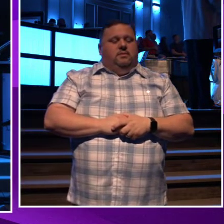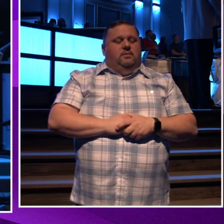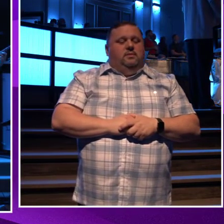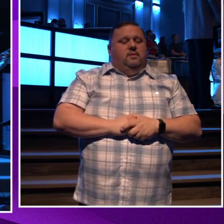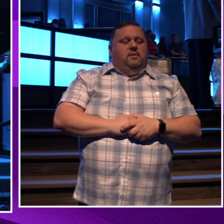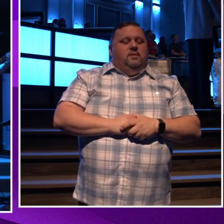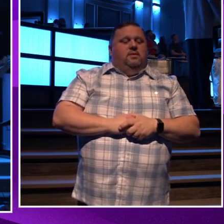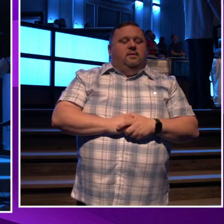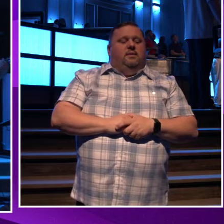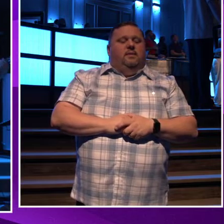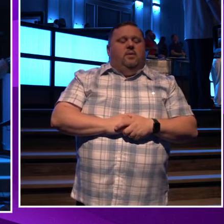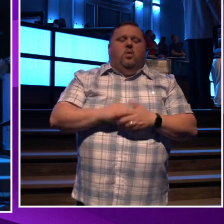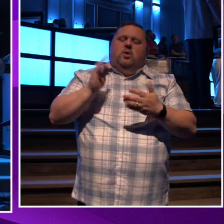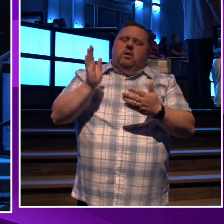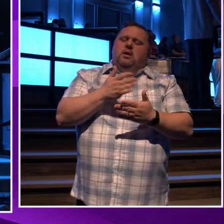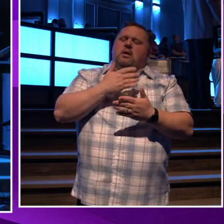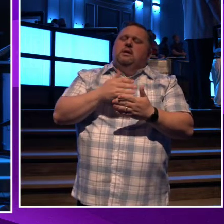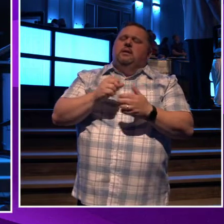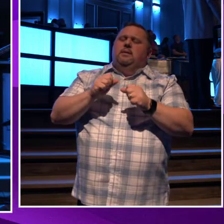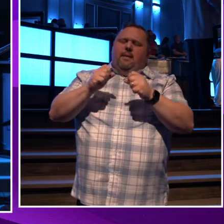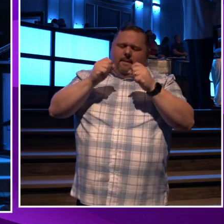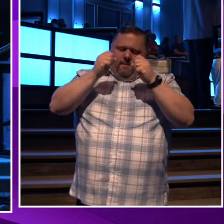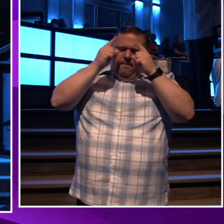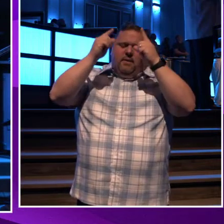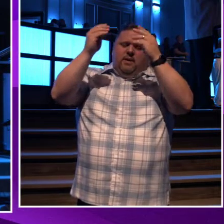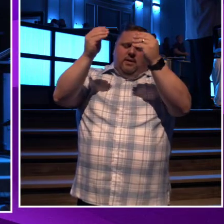finished up this morning by singing Amazing Grace.